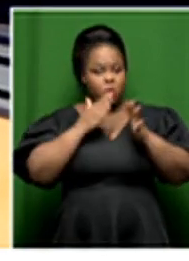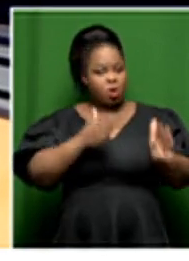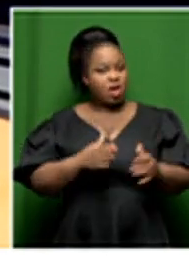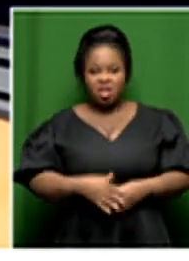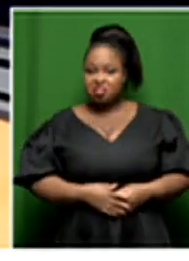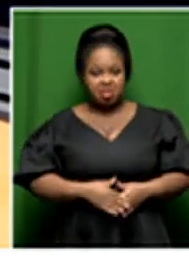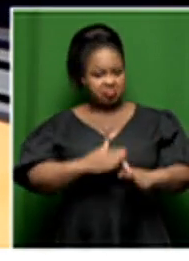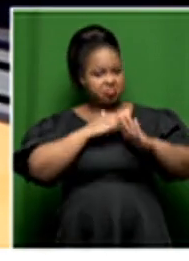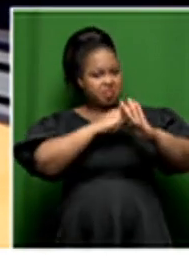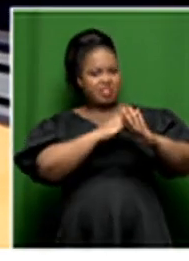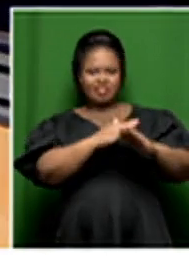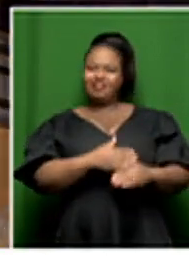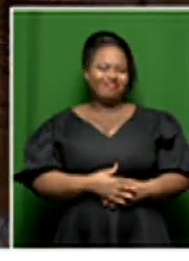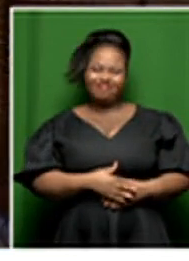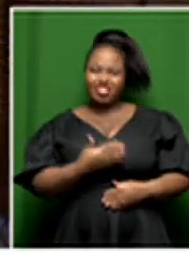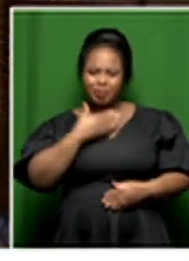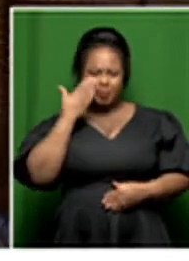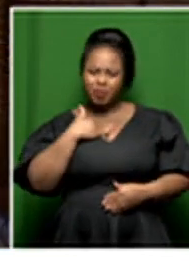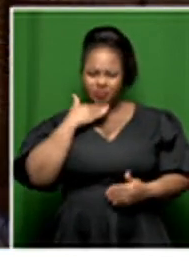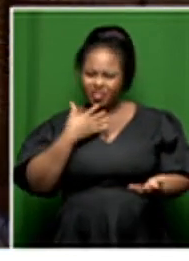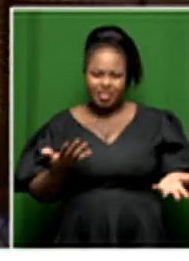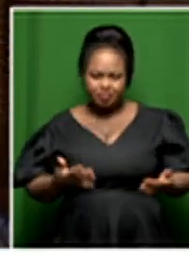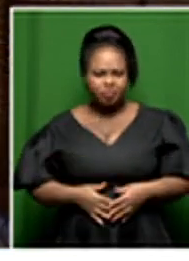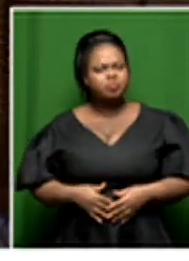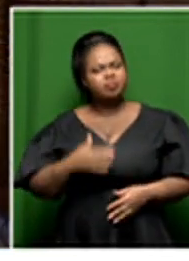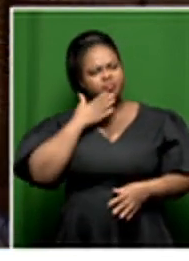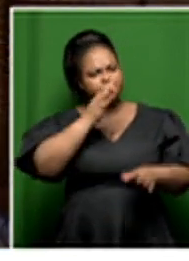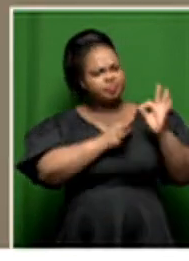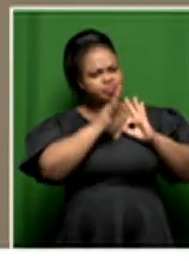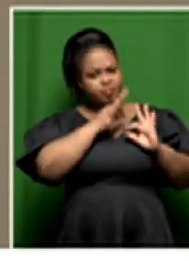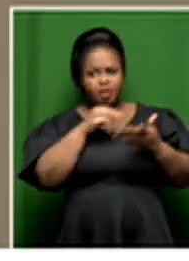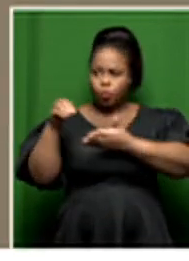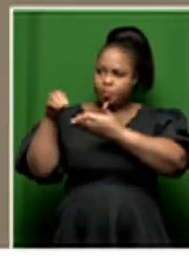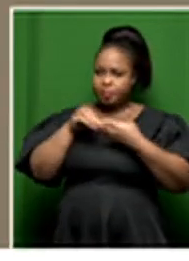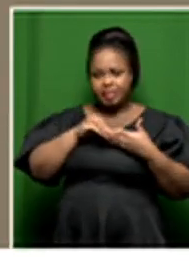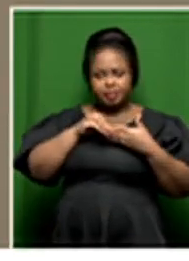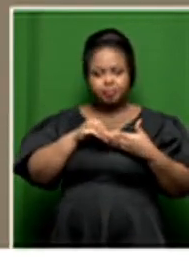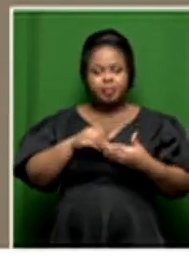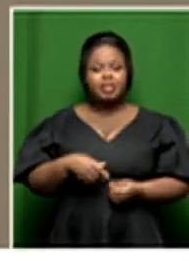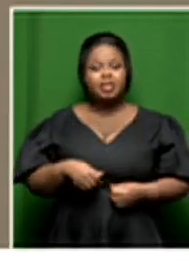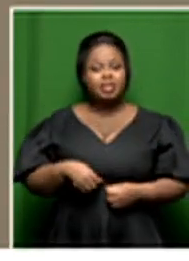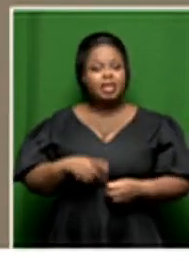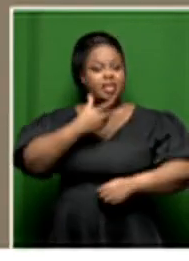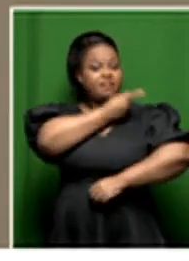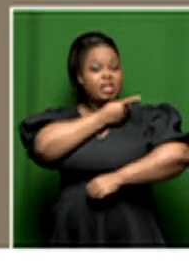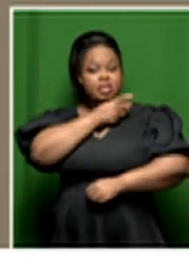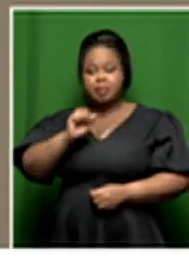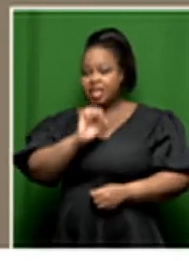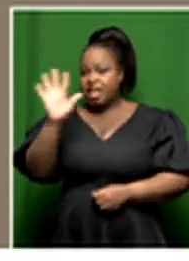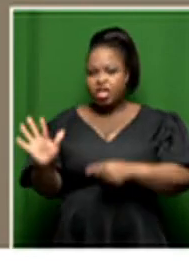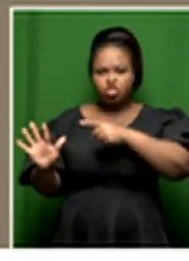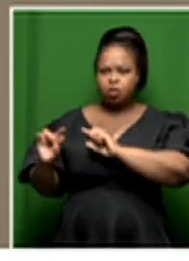not seen as good enough. Help us understand this now. Now, we're bringing a vaccine that in Asia, they are